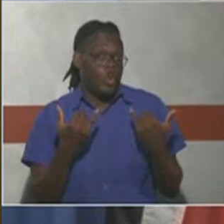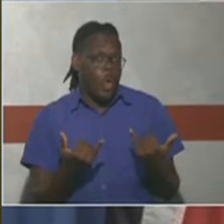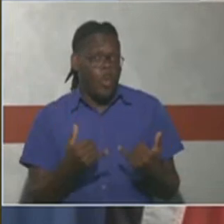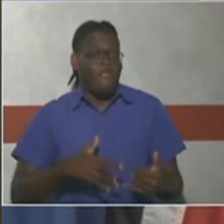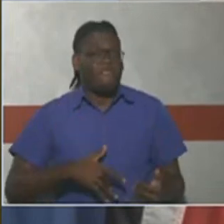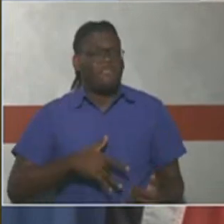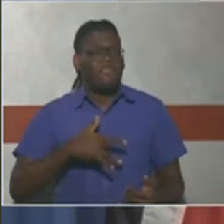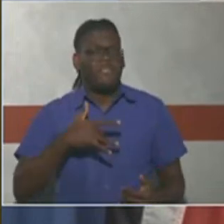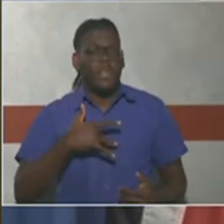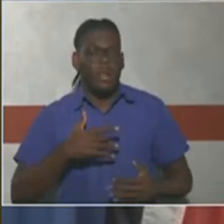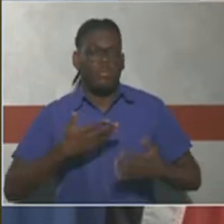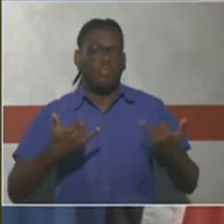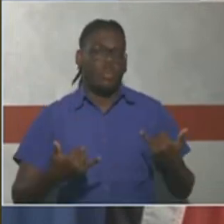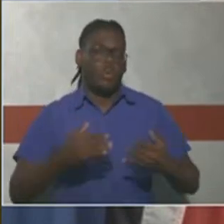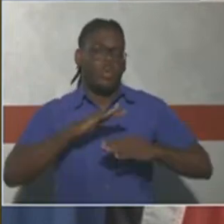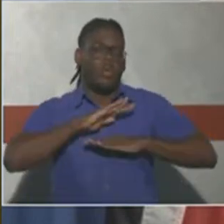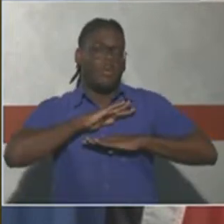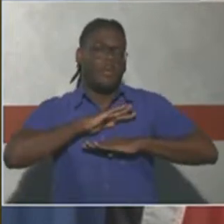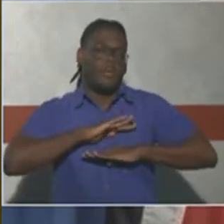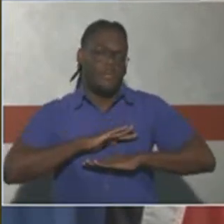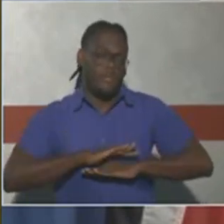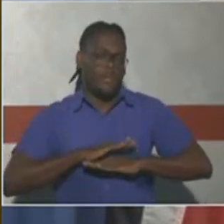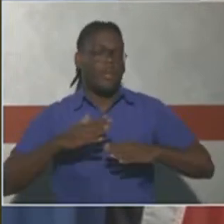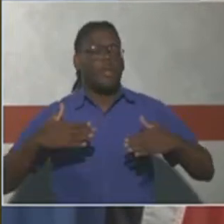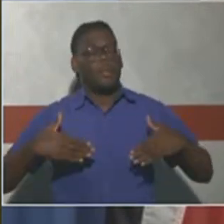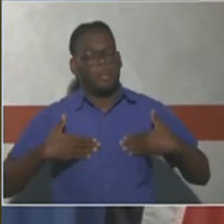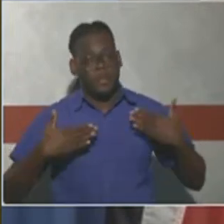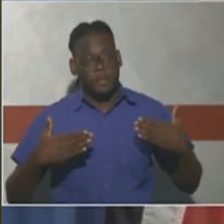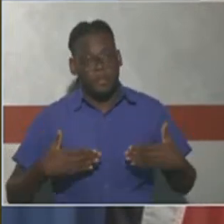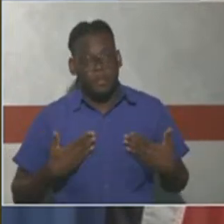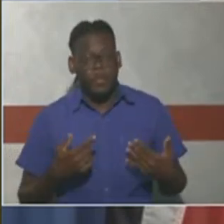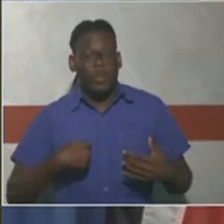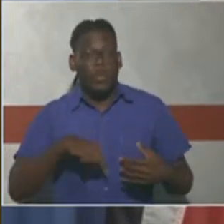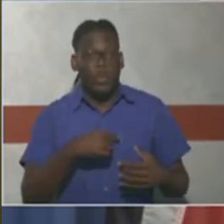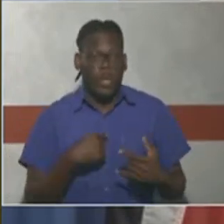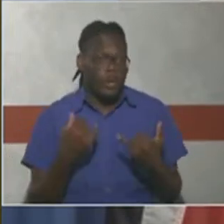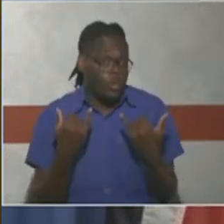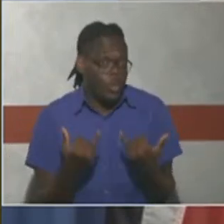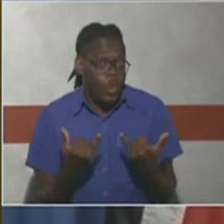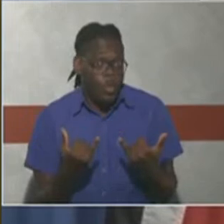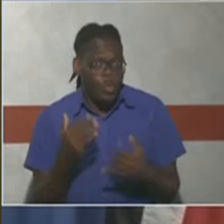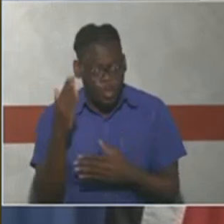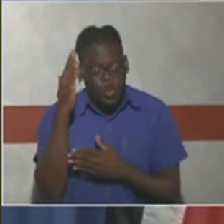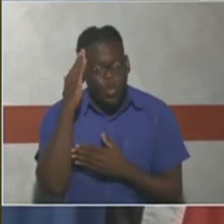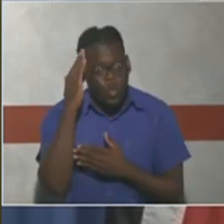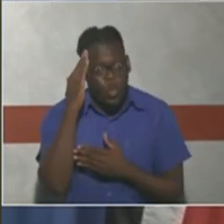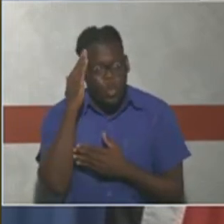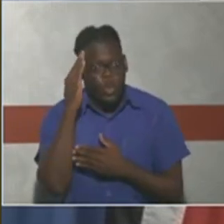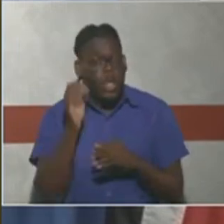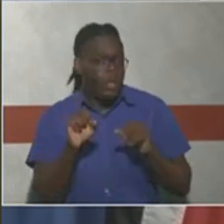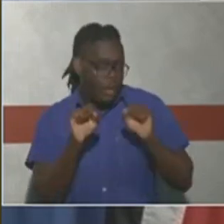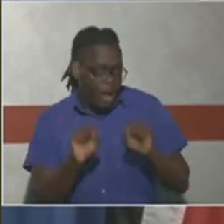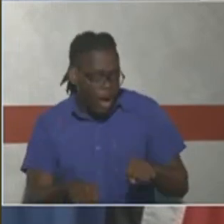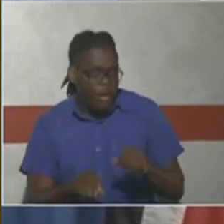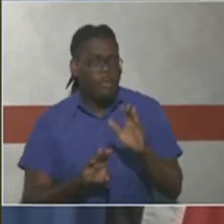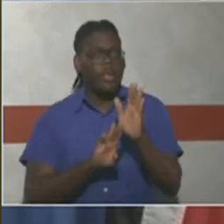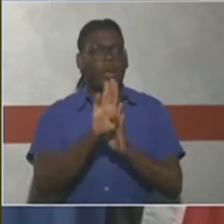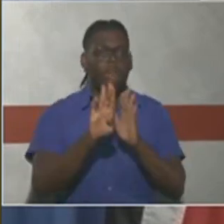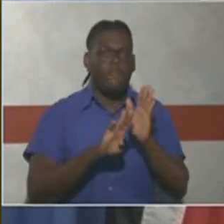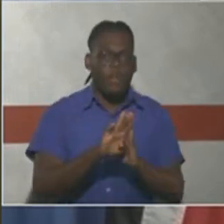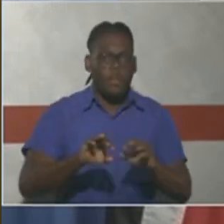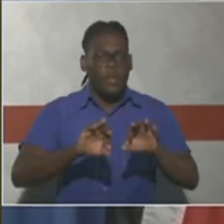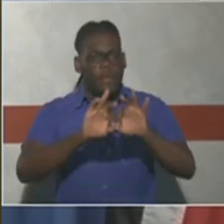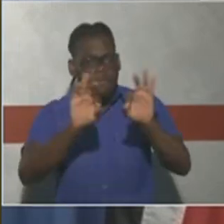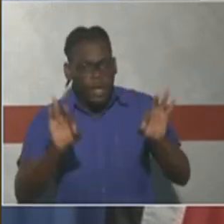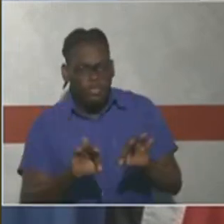reserves from our neighbor can come to our infrastructure and feed the demands that they exist, as